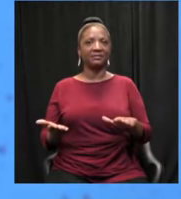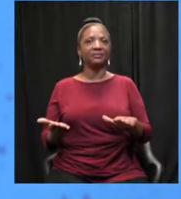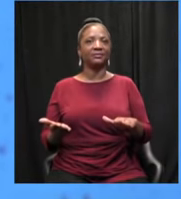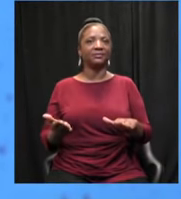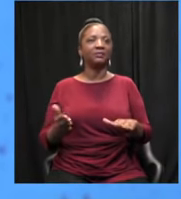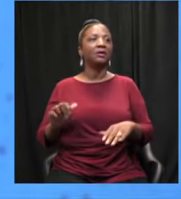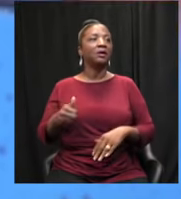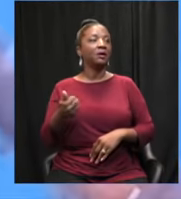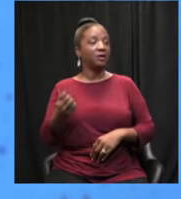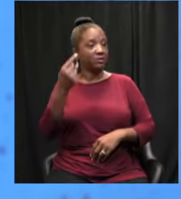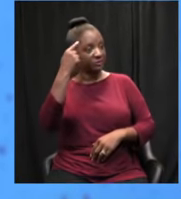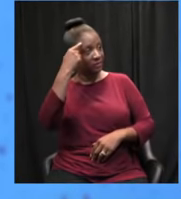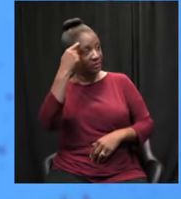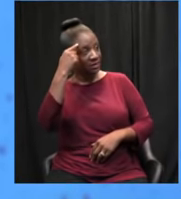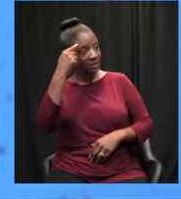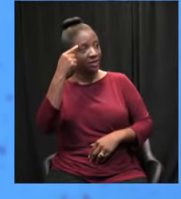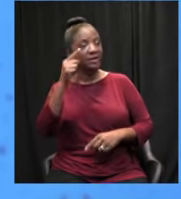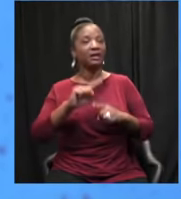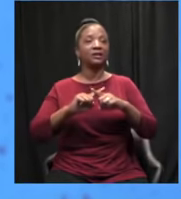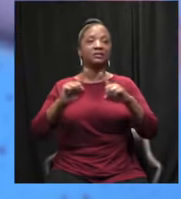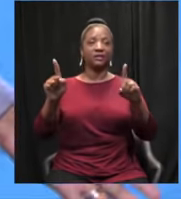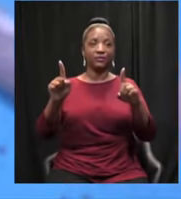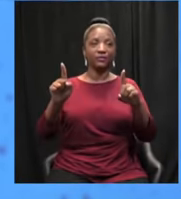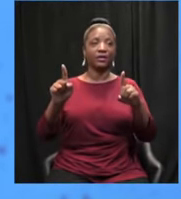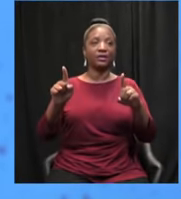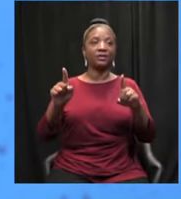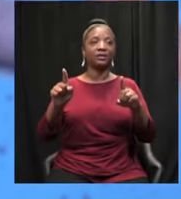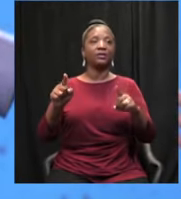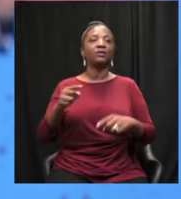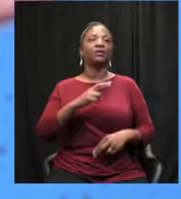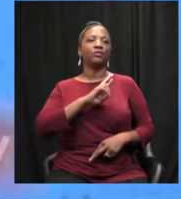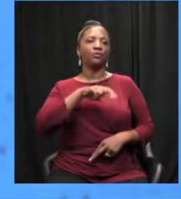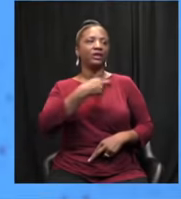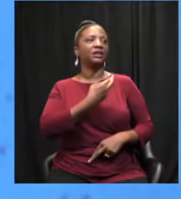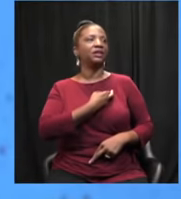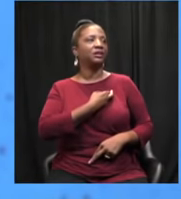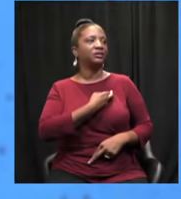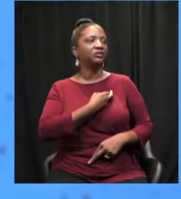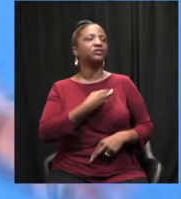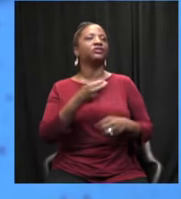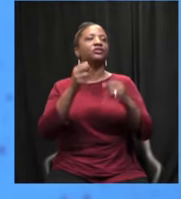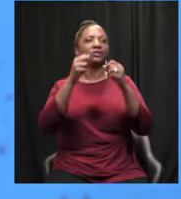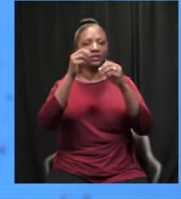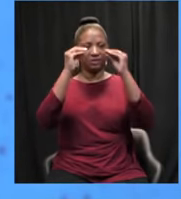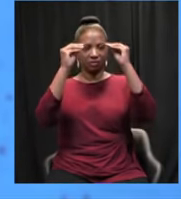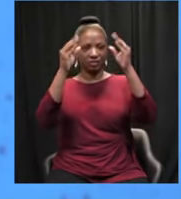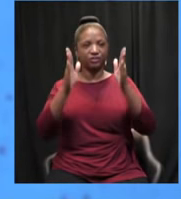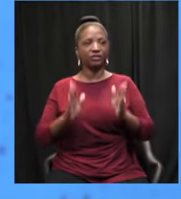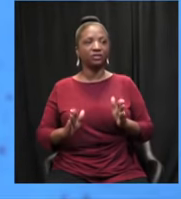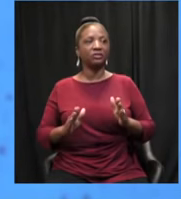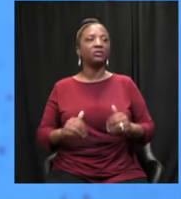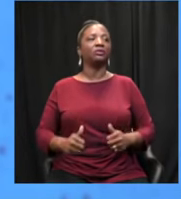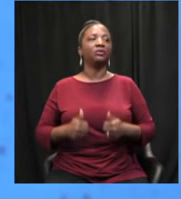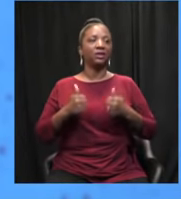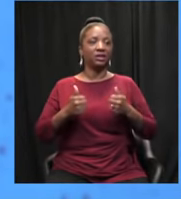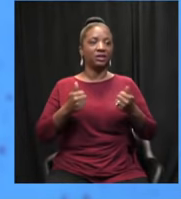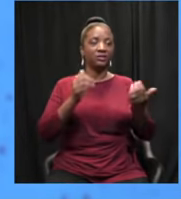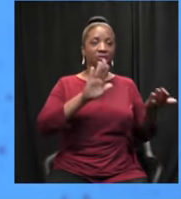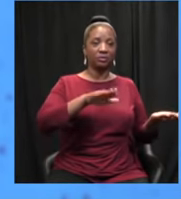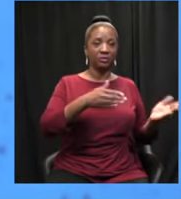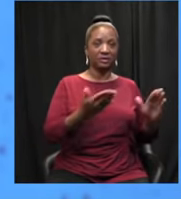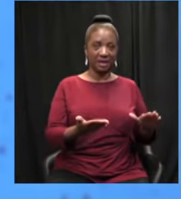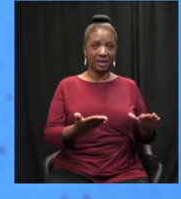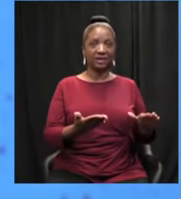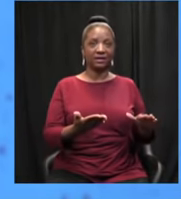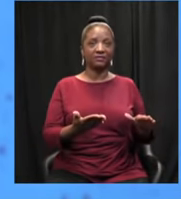just another religious teacher, another person that has come and gone, and now people follow him. There are all